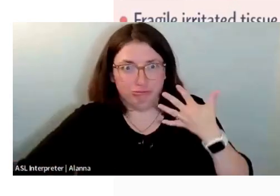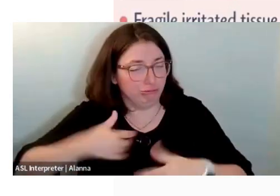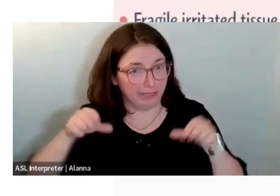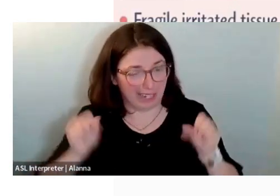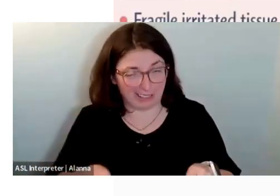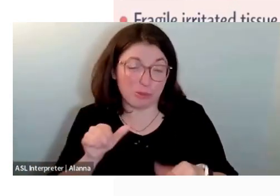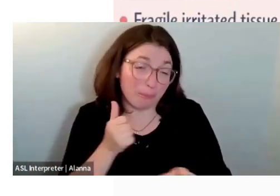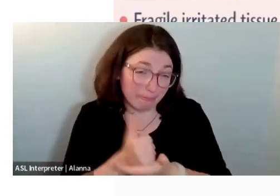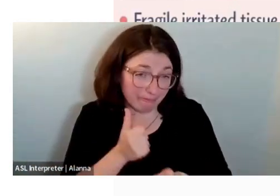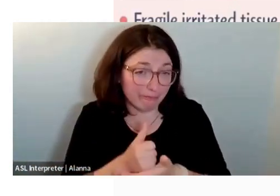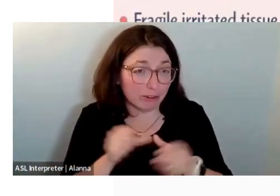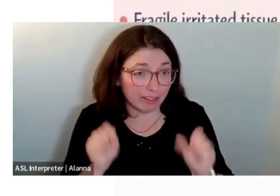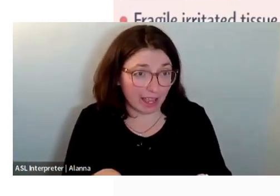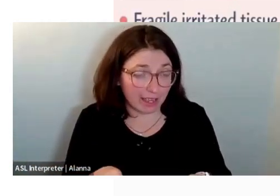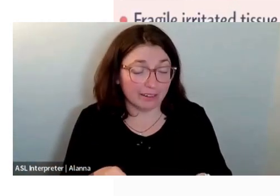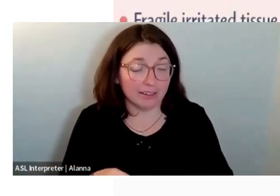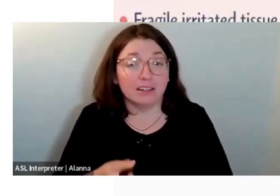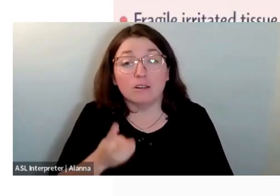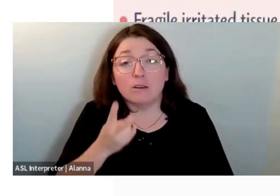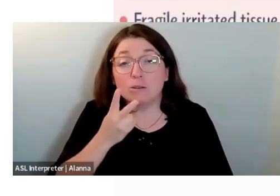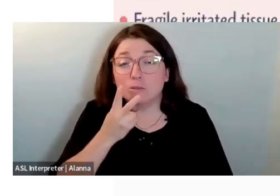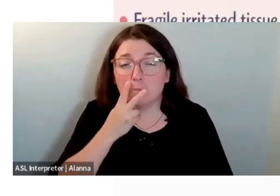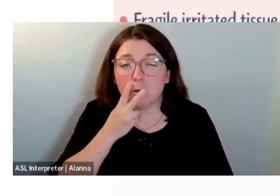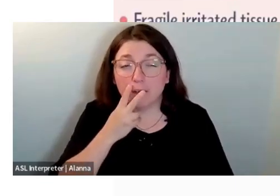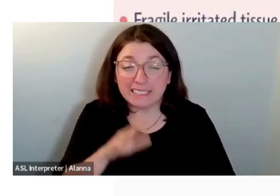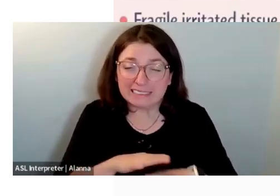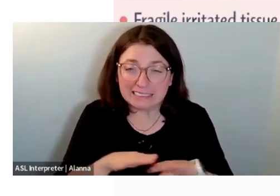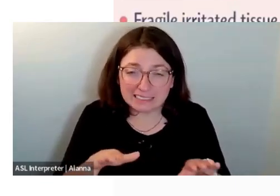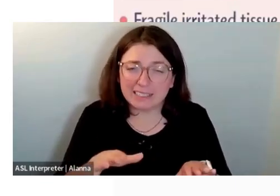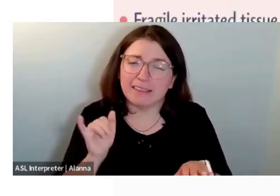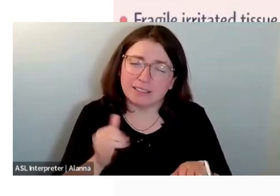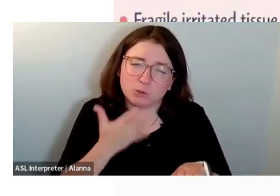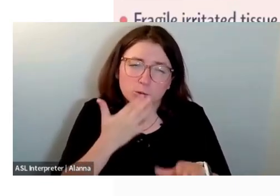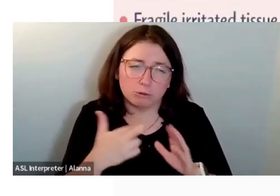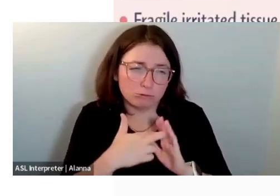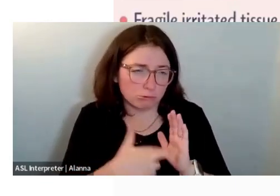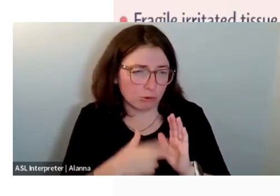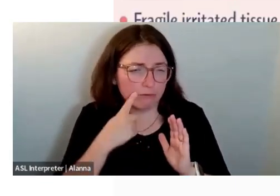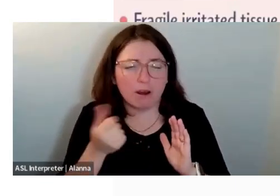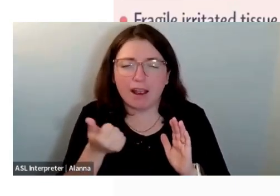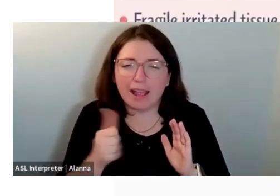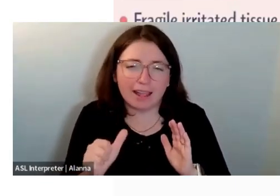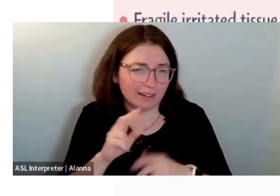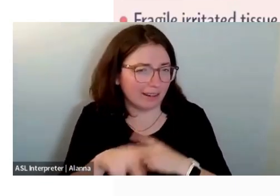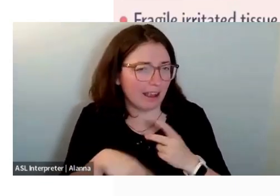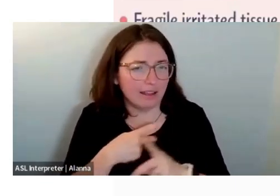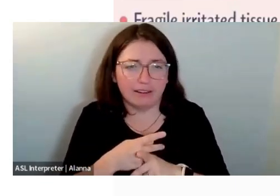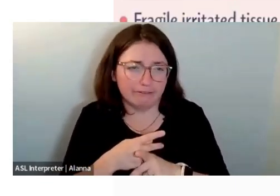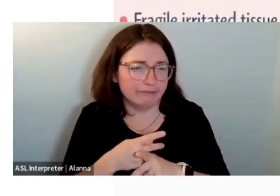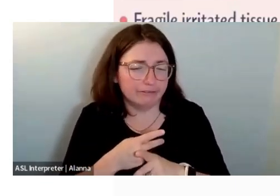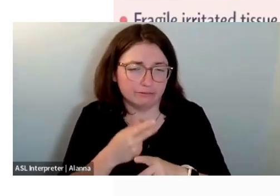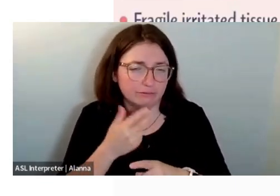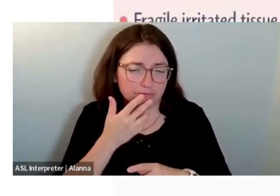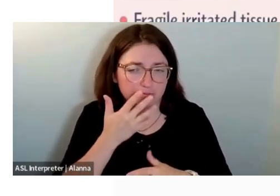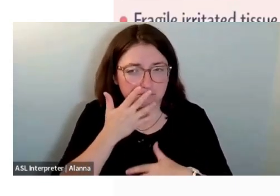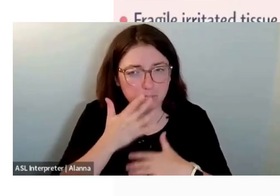no smoking is also a good rule of thumb for any kind of blood flow in the